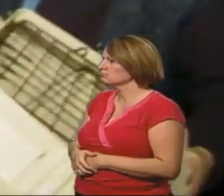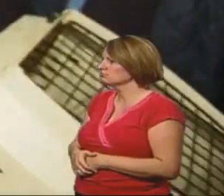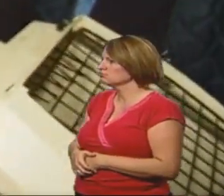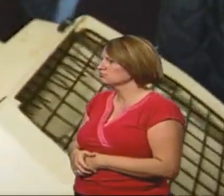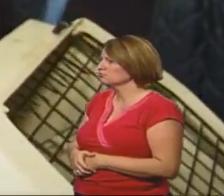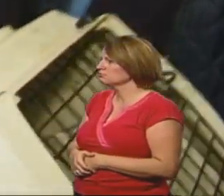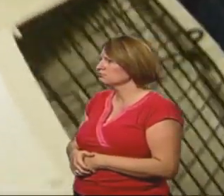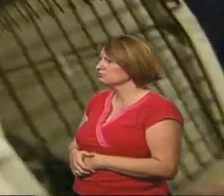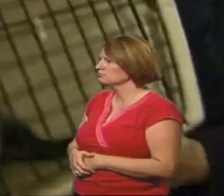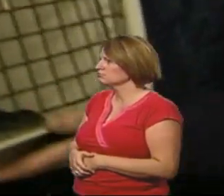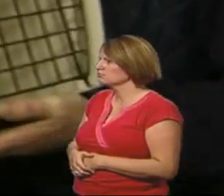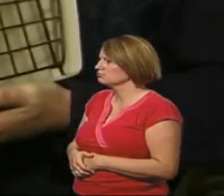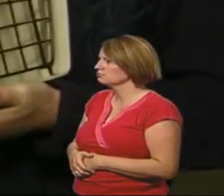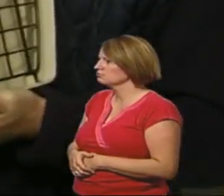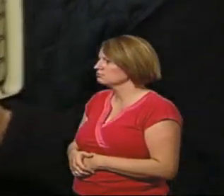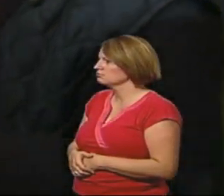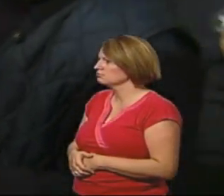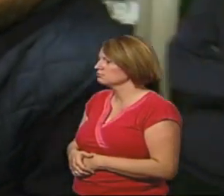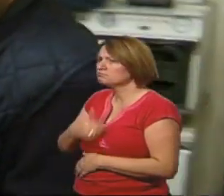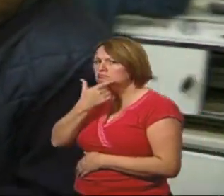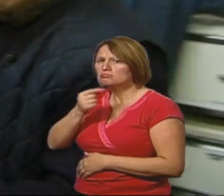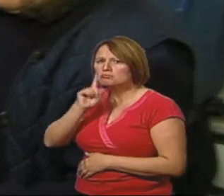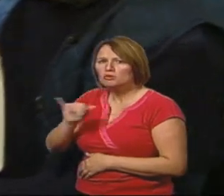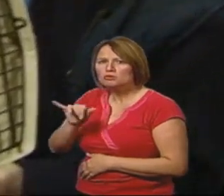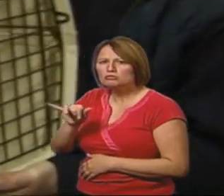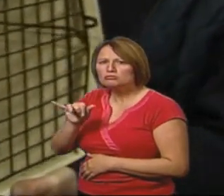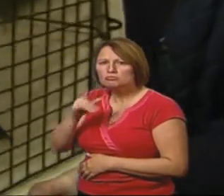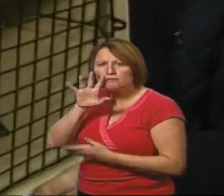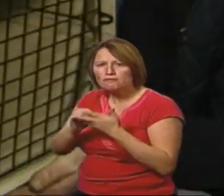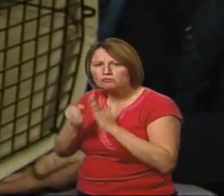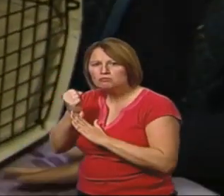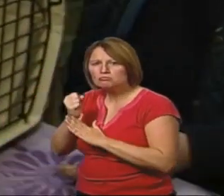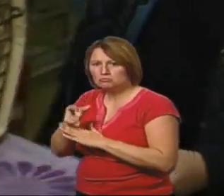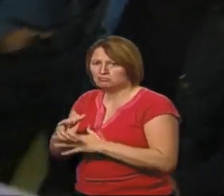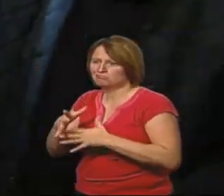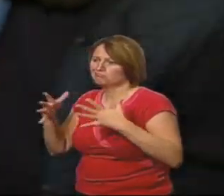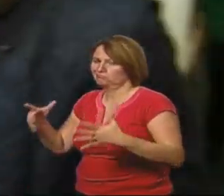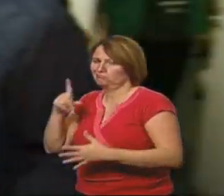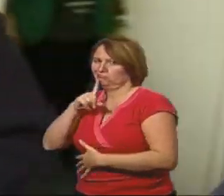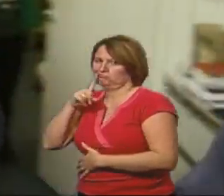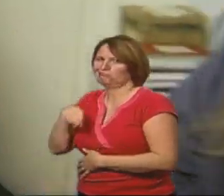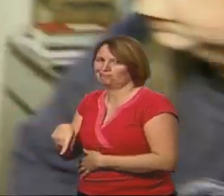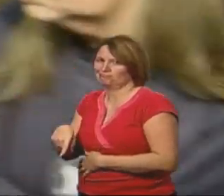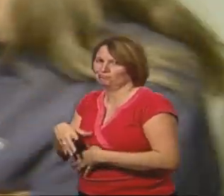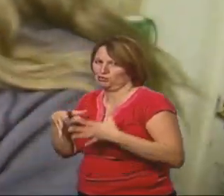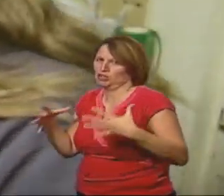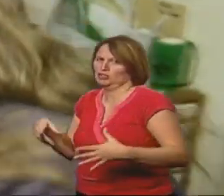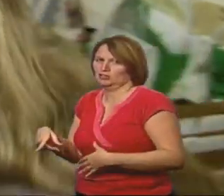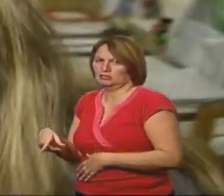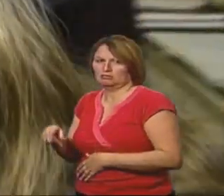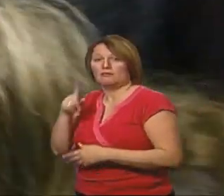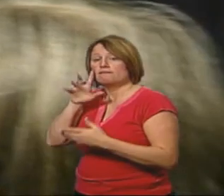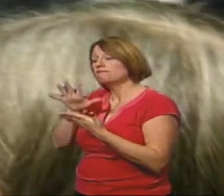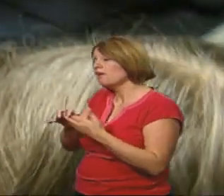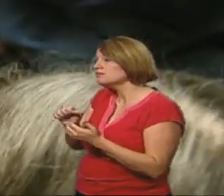Set it off. All or sow, haven't you found out, Malcolm? Strong cage, no, I can't always big, isn't it, Shane? To find